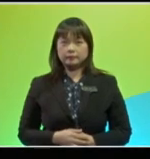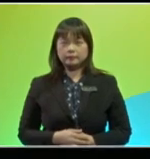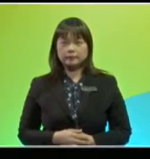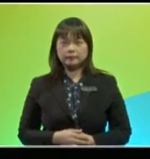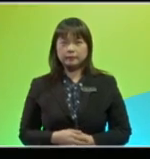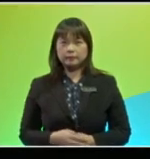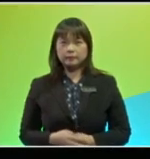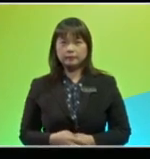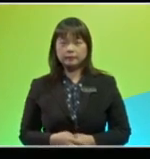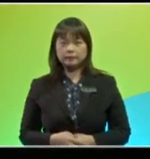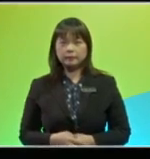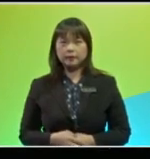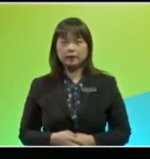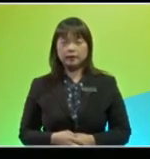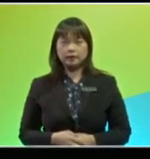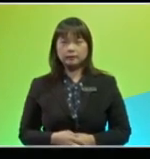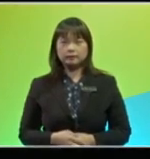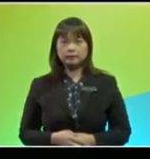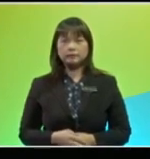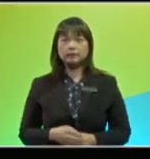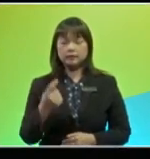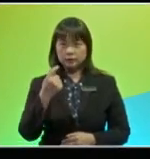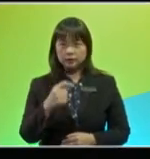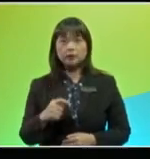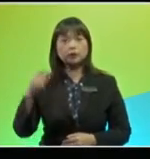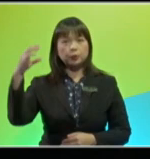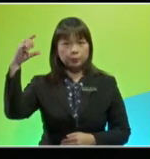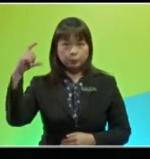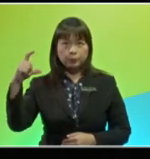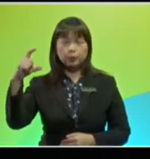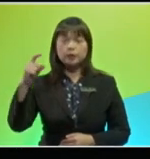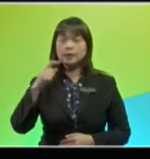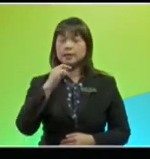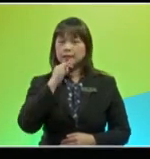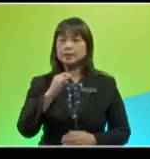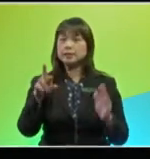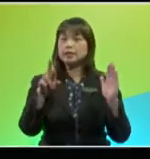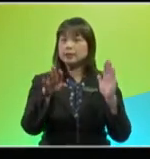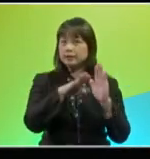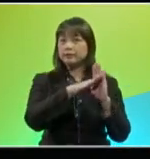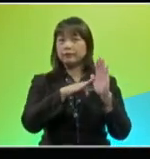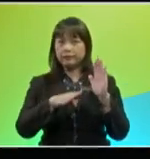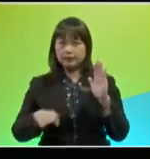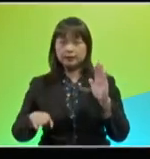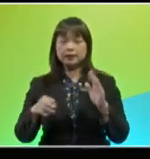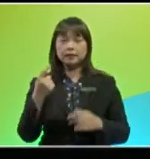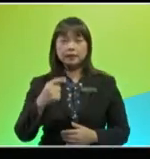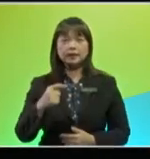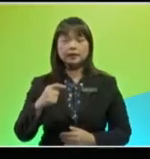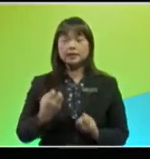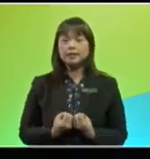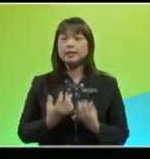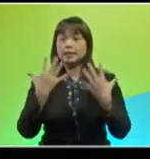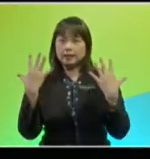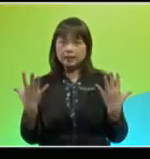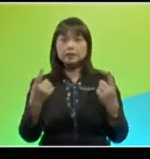whereby the sun, the moon is reflecting the light from the sun onto earth. Have you seen this